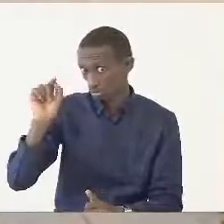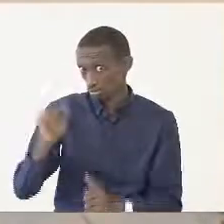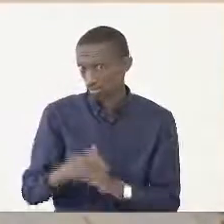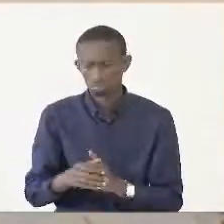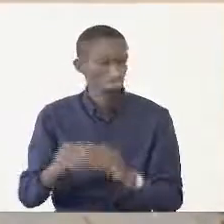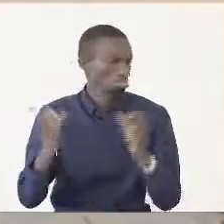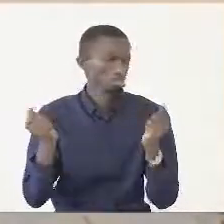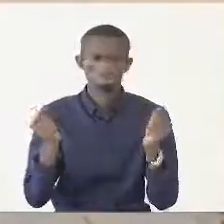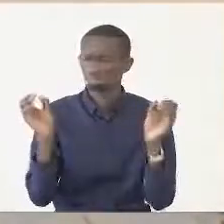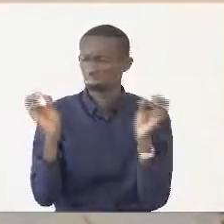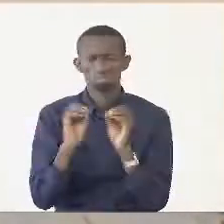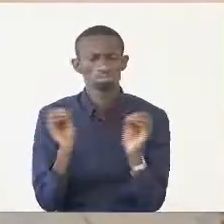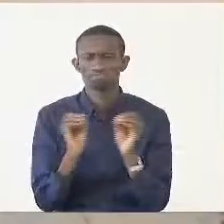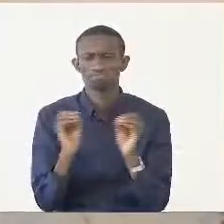have